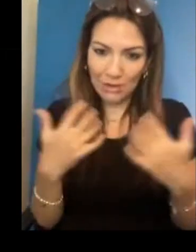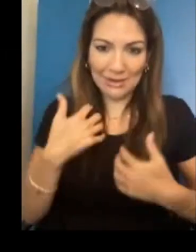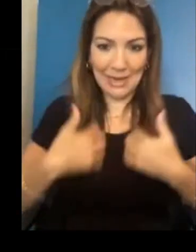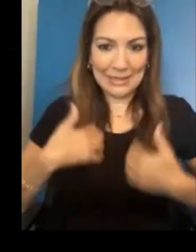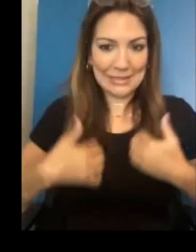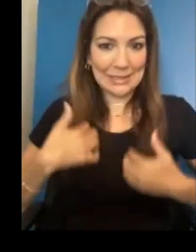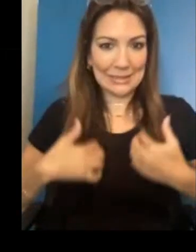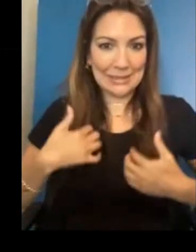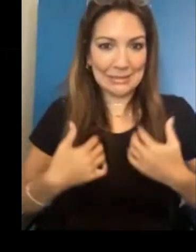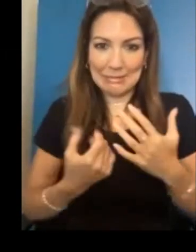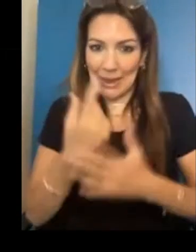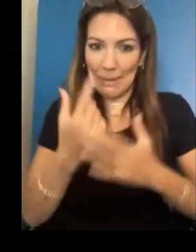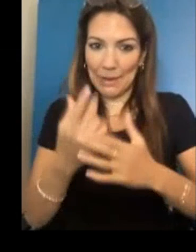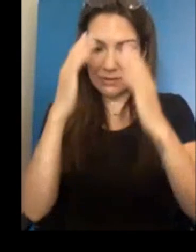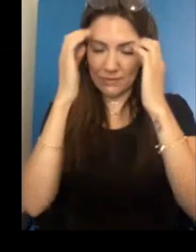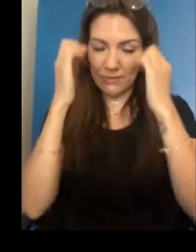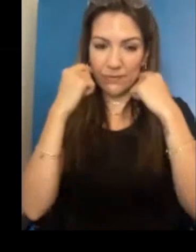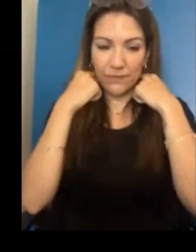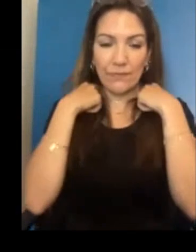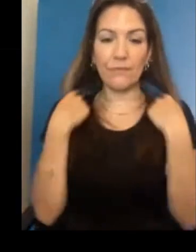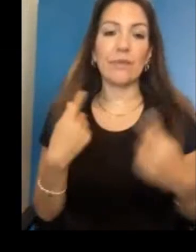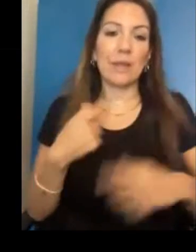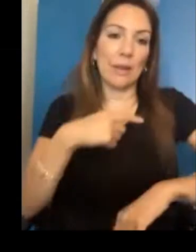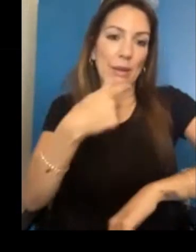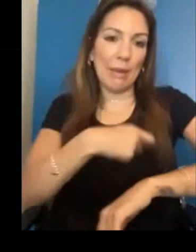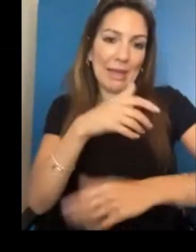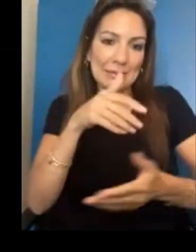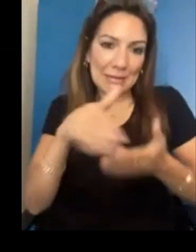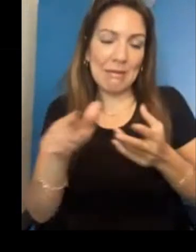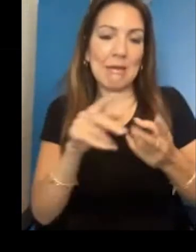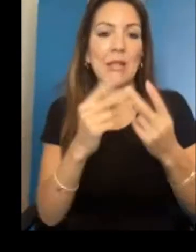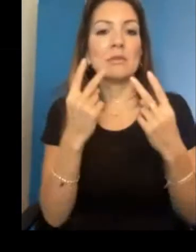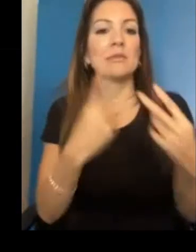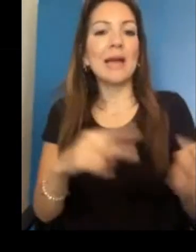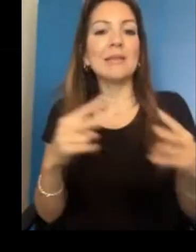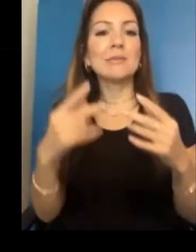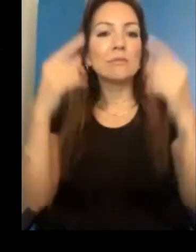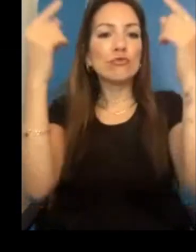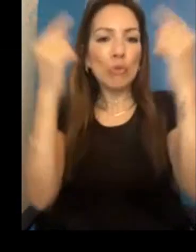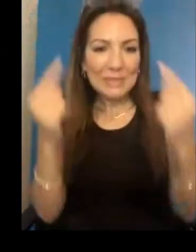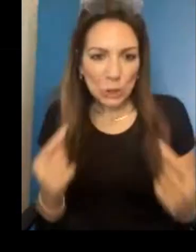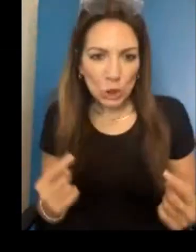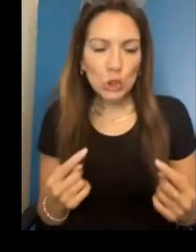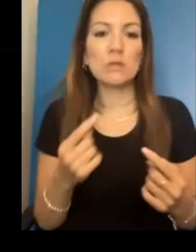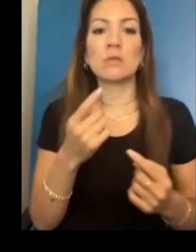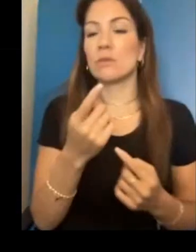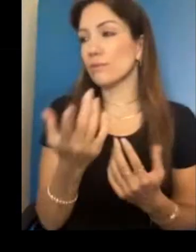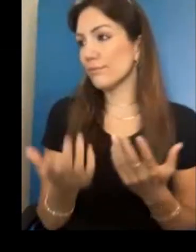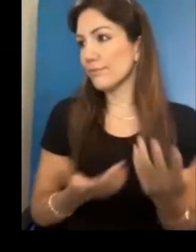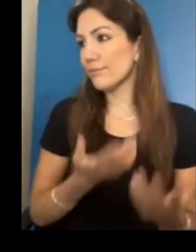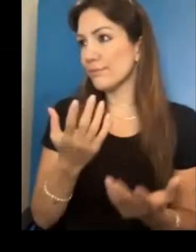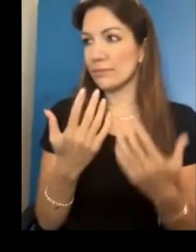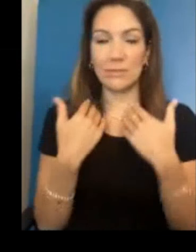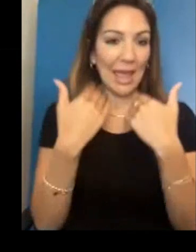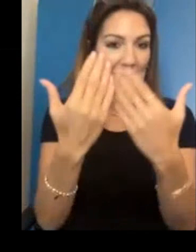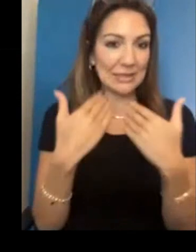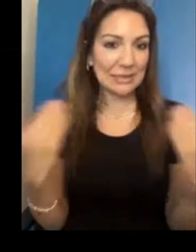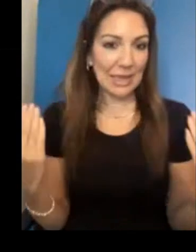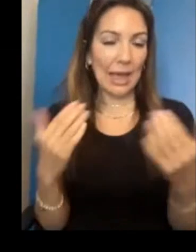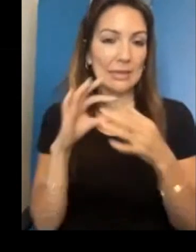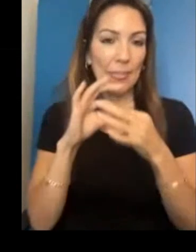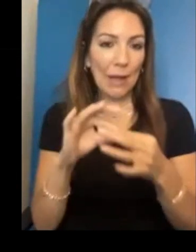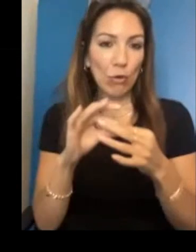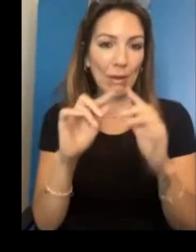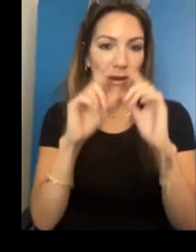happening. I think a bake sale, we've got dance competitions, we've got I think exercise therapy classes